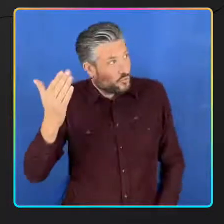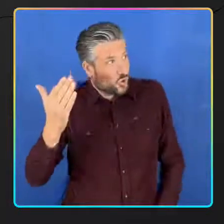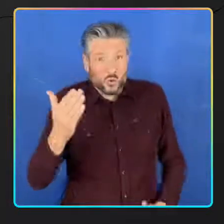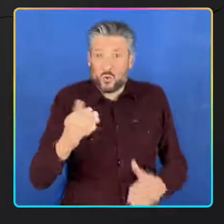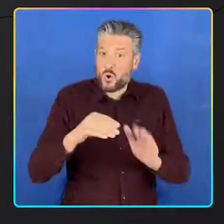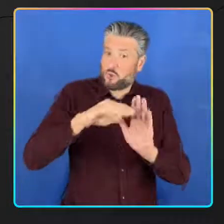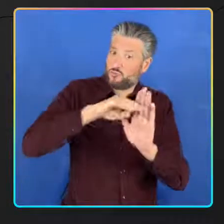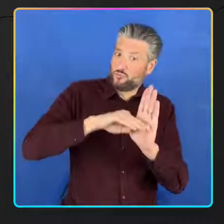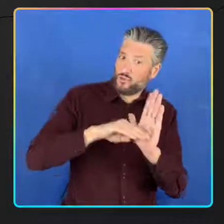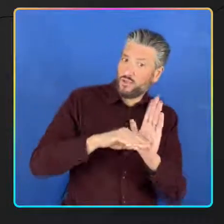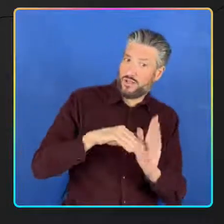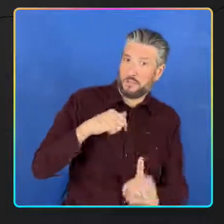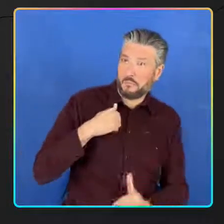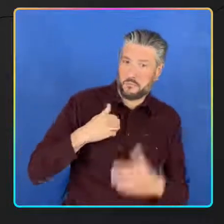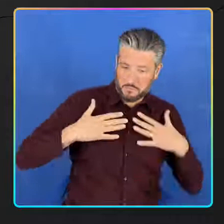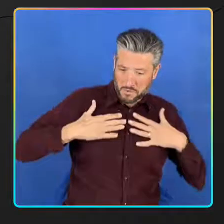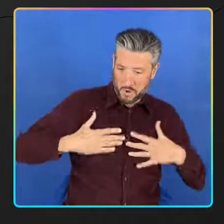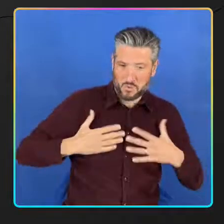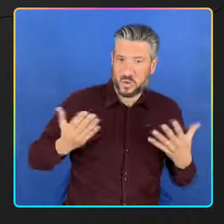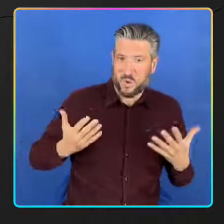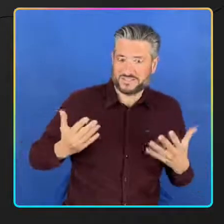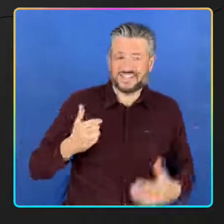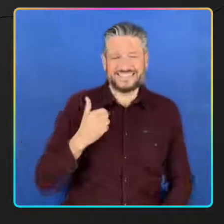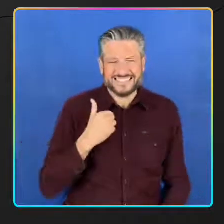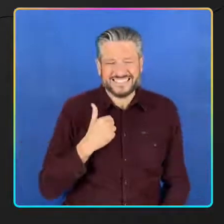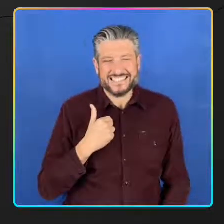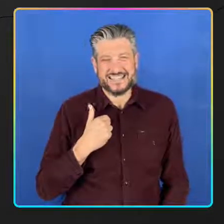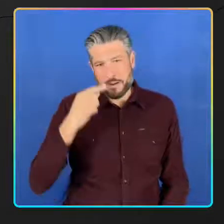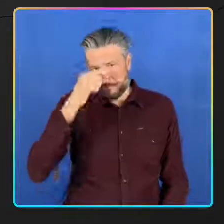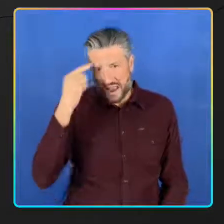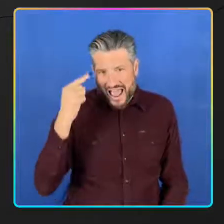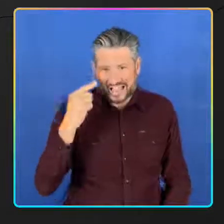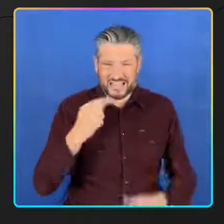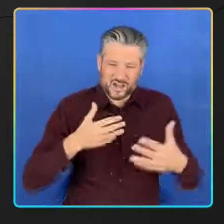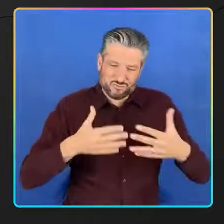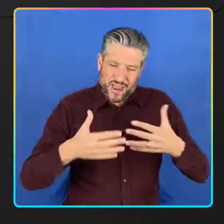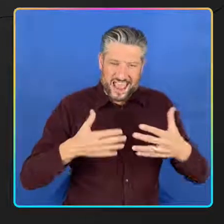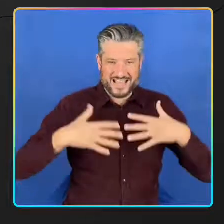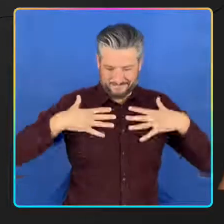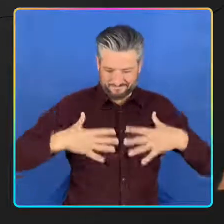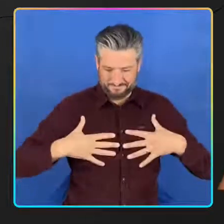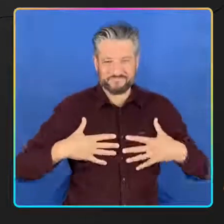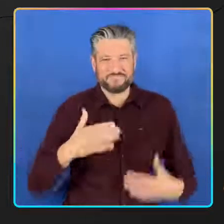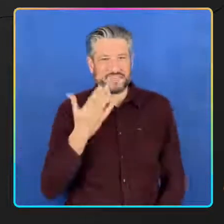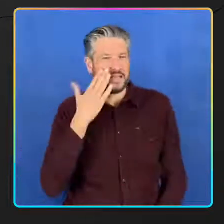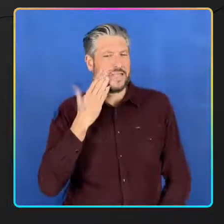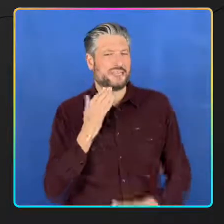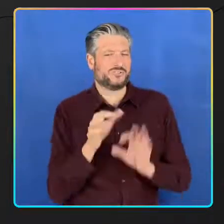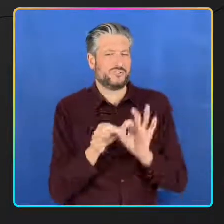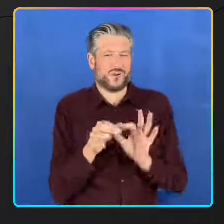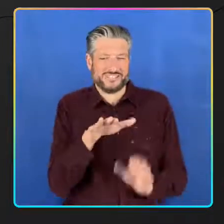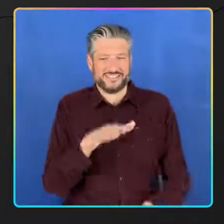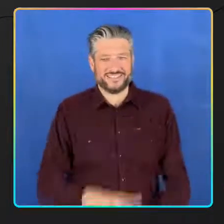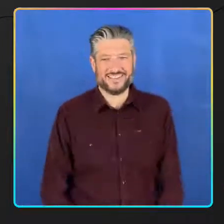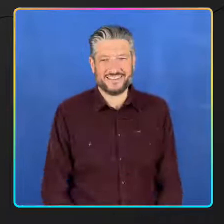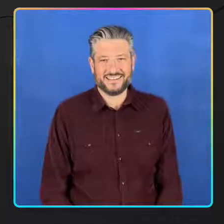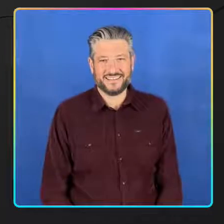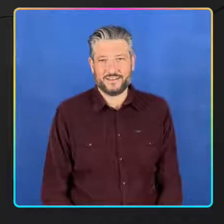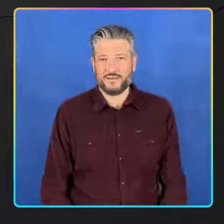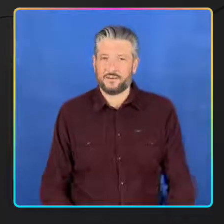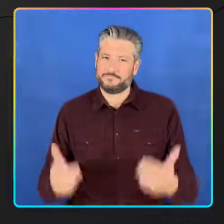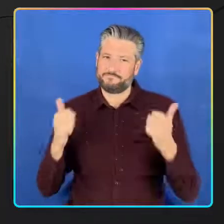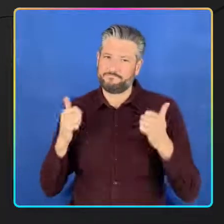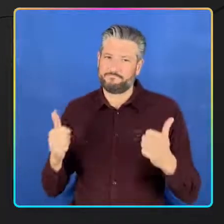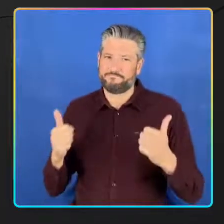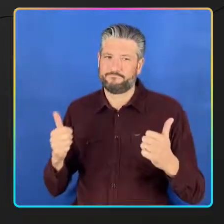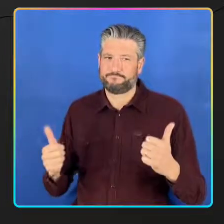gray. So yeah, nice to be here in the show with you guys. Oh no, thank you for coming. Thank you